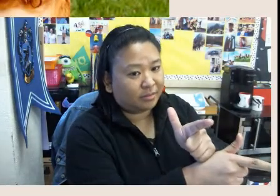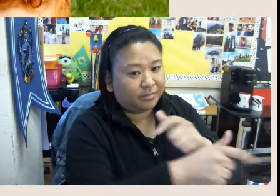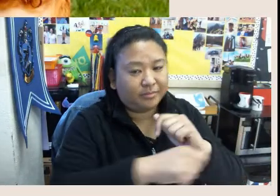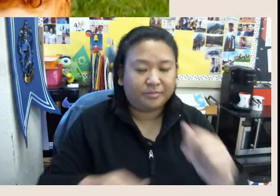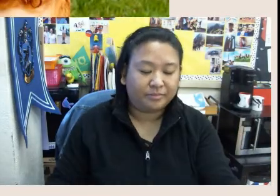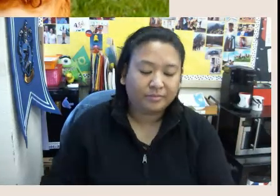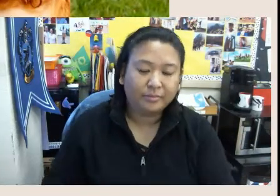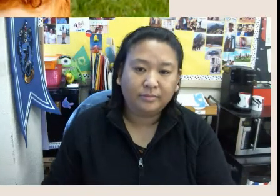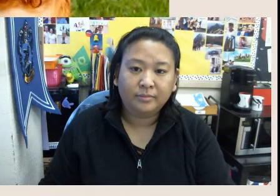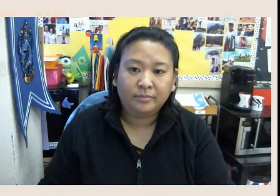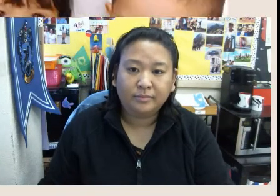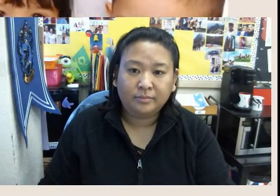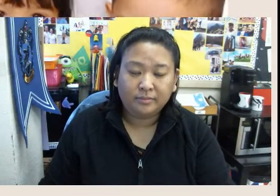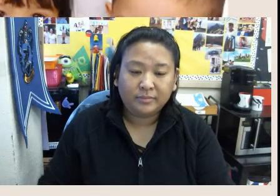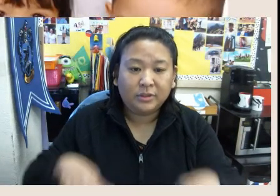sister,